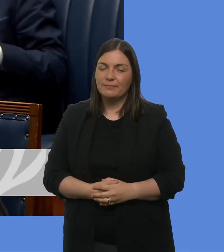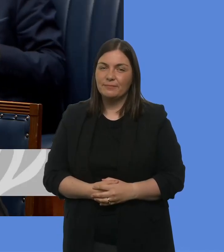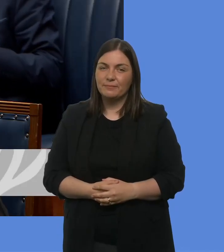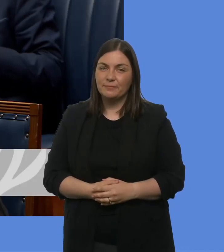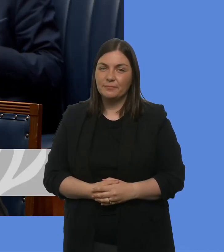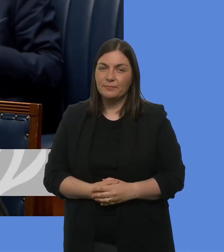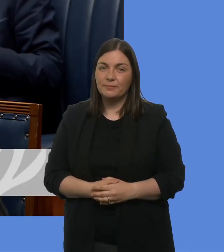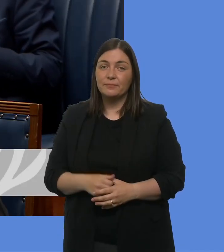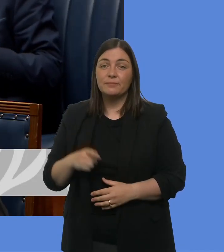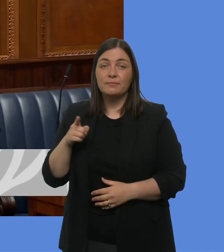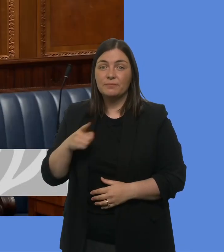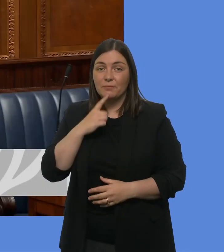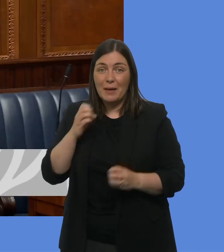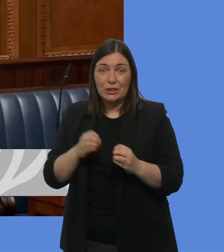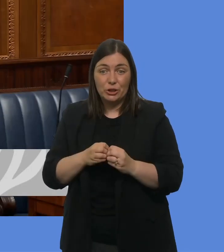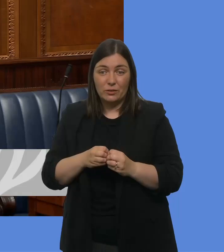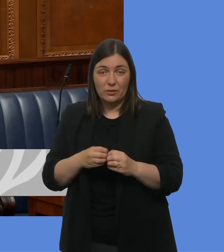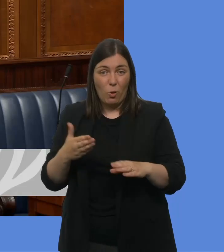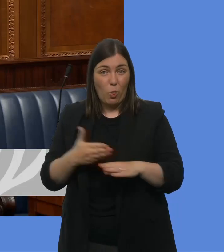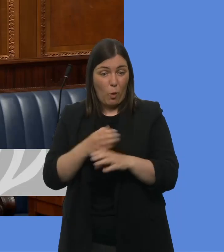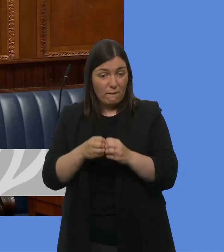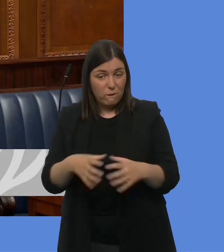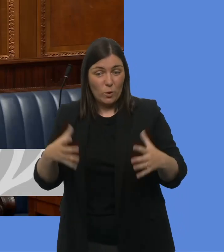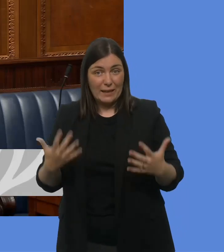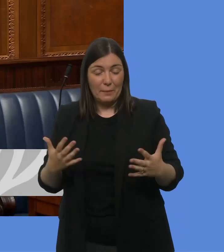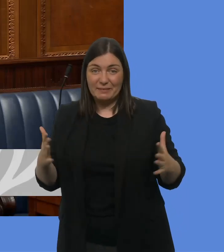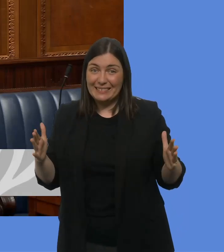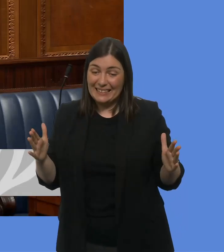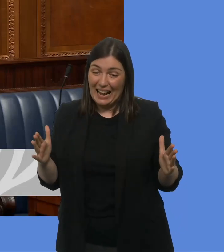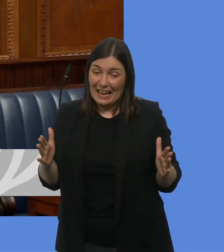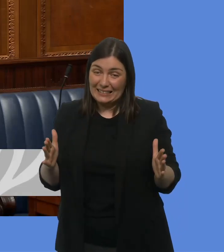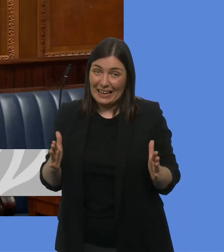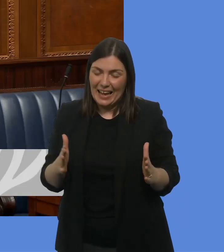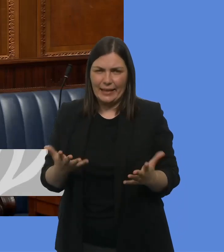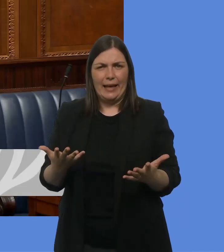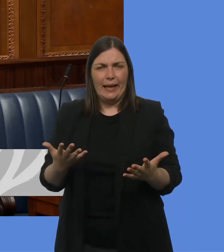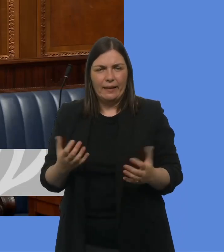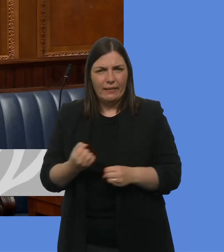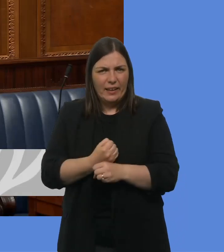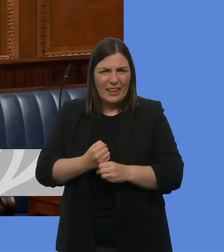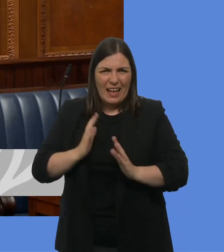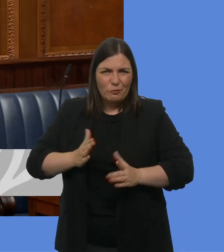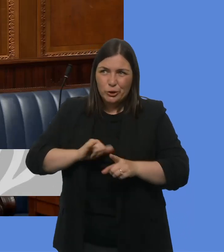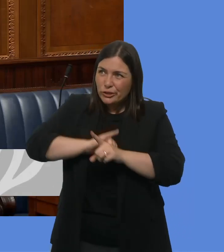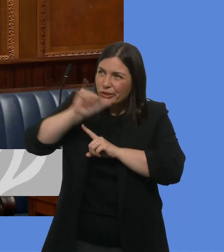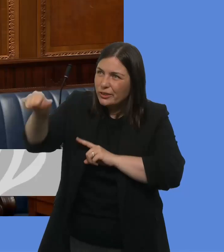on the decline in the workforce and the frustration at the need to travel for qualifications in the area.